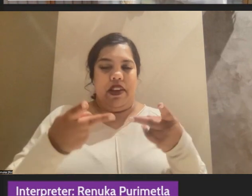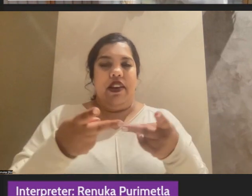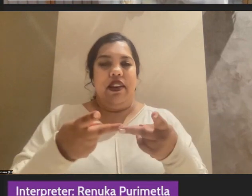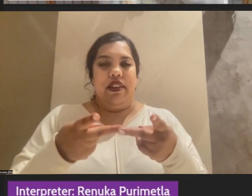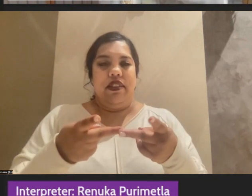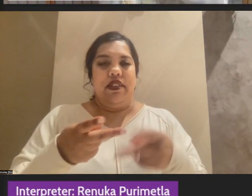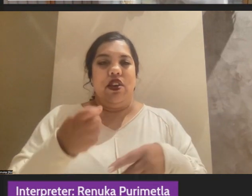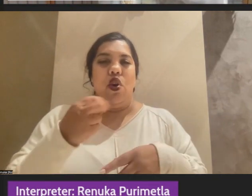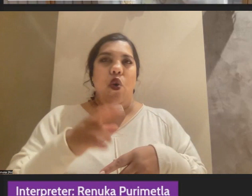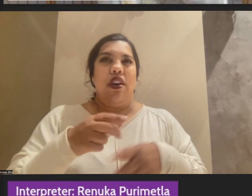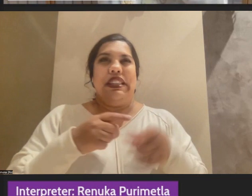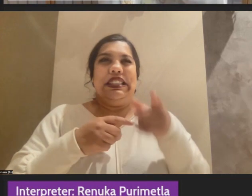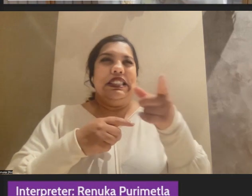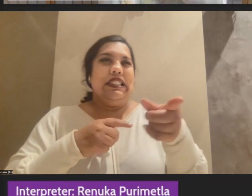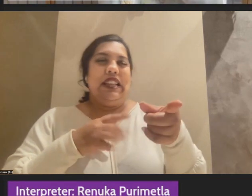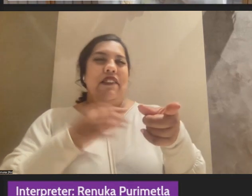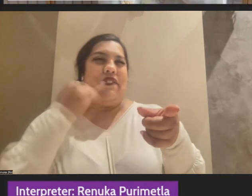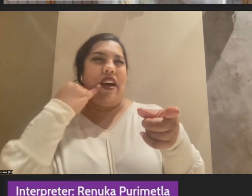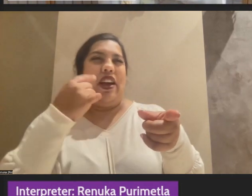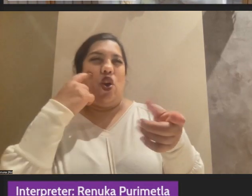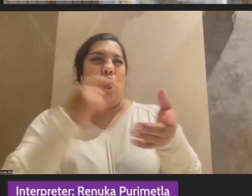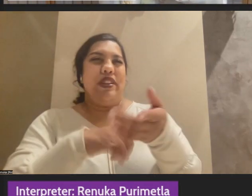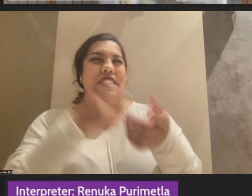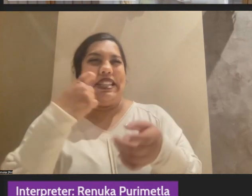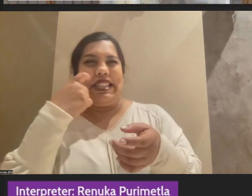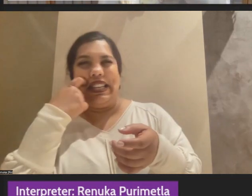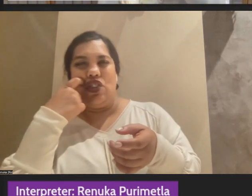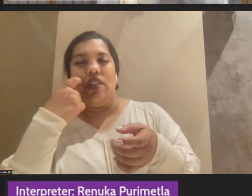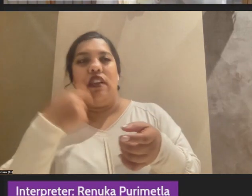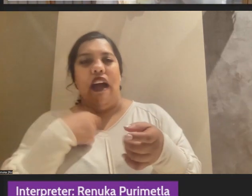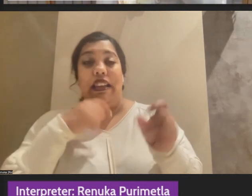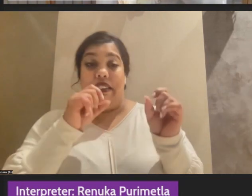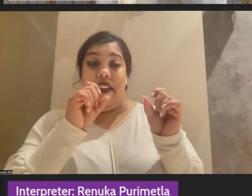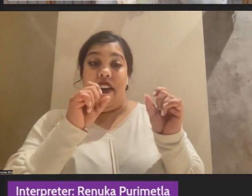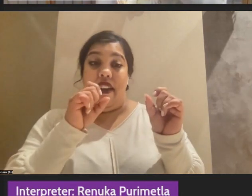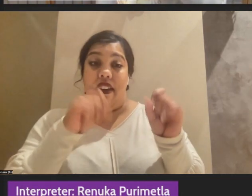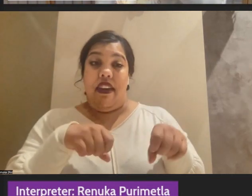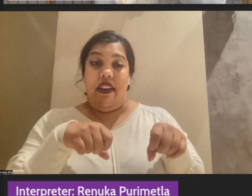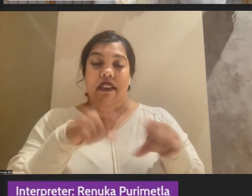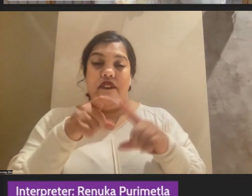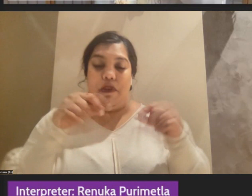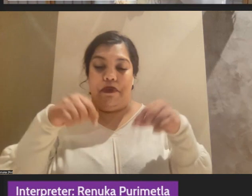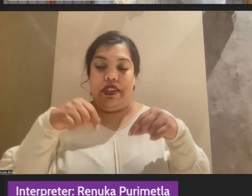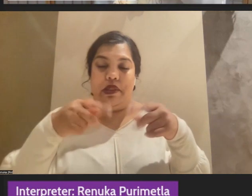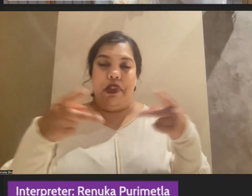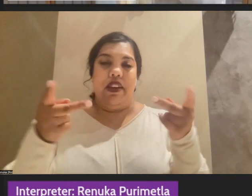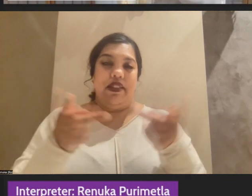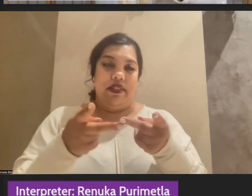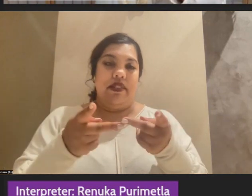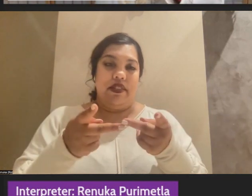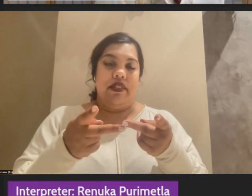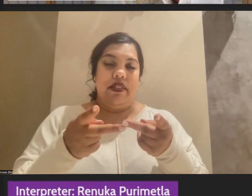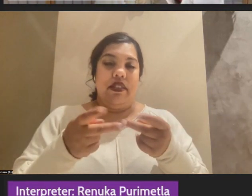the dis-ease is, whatever the addiction is, I'm able to do so while speaking from here. I don't